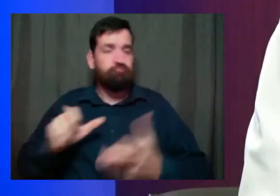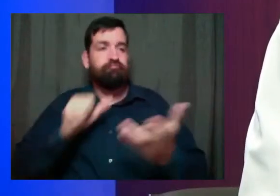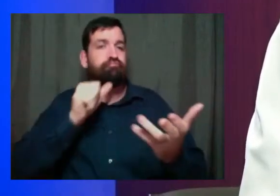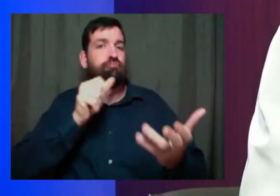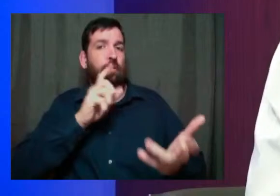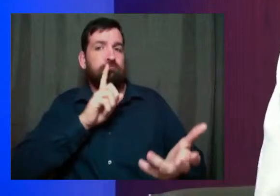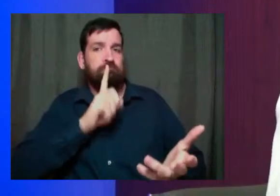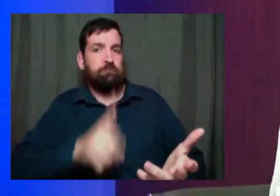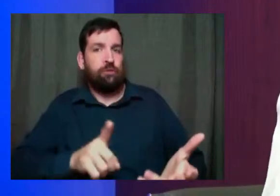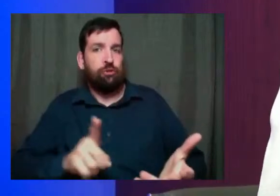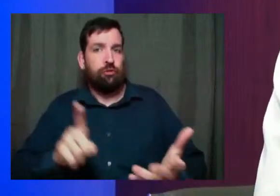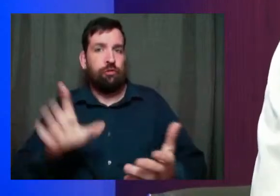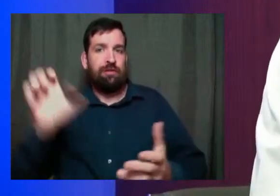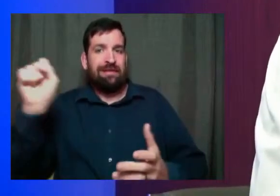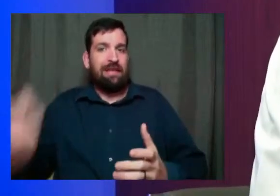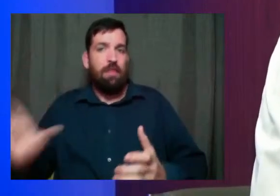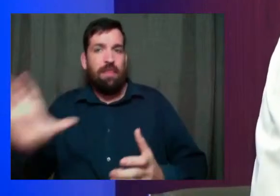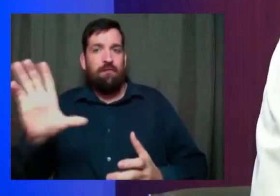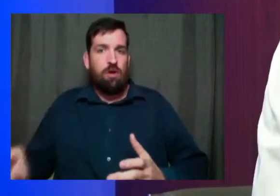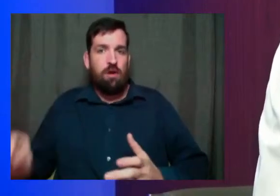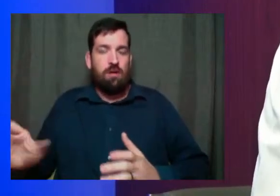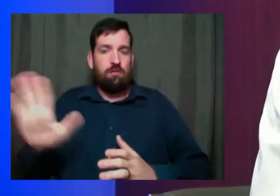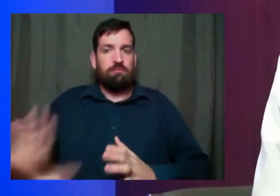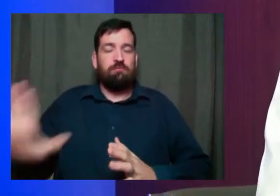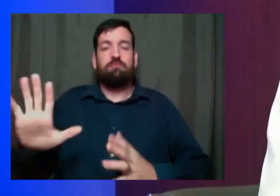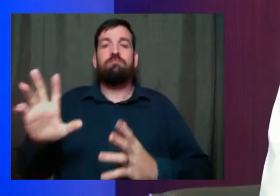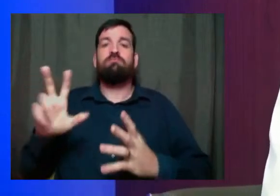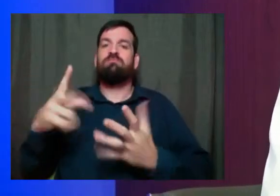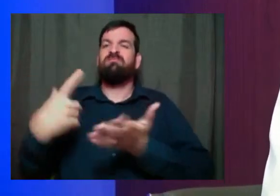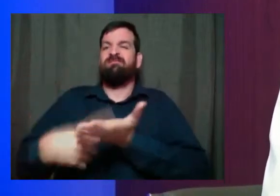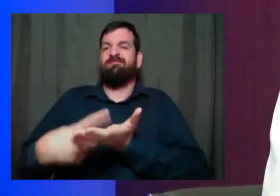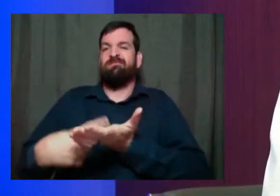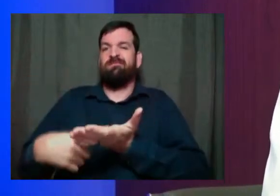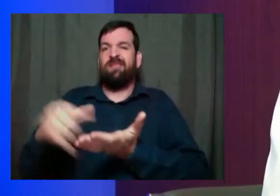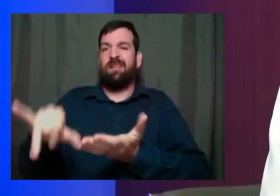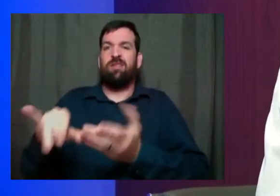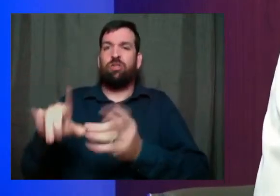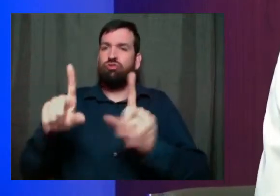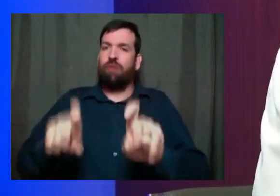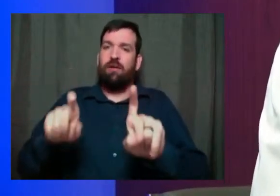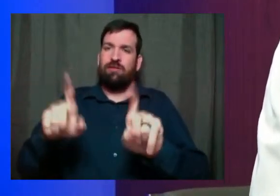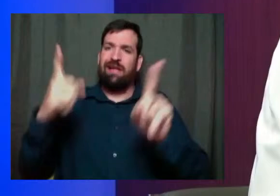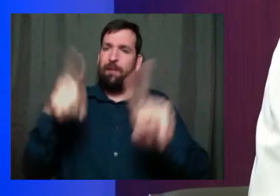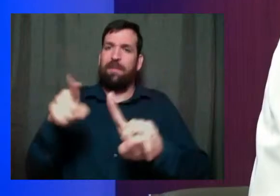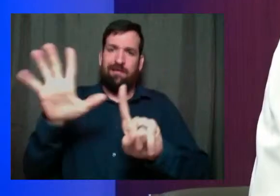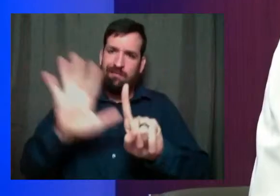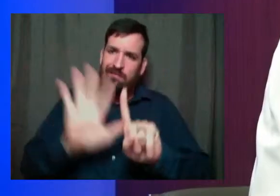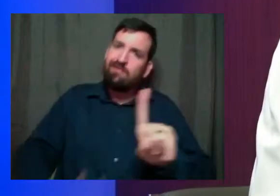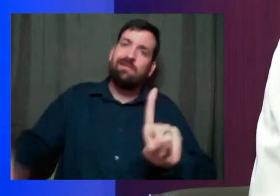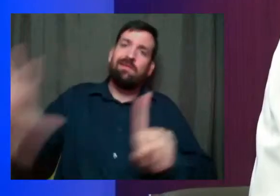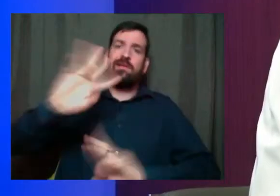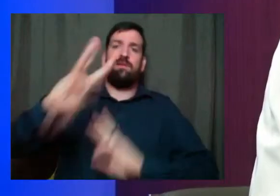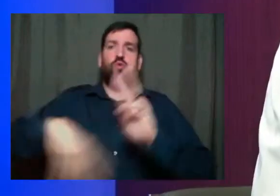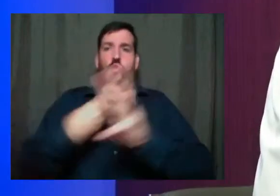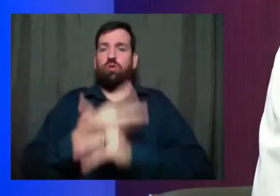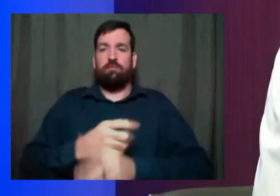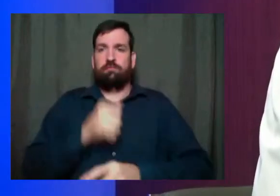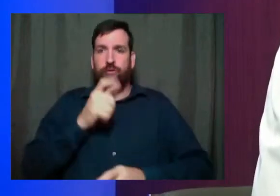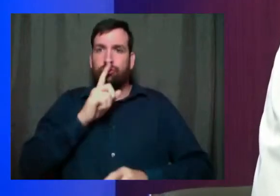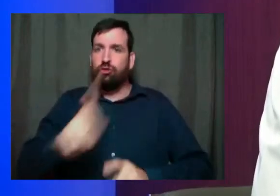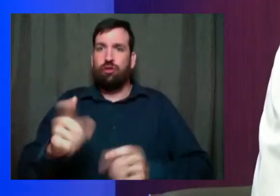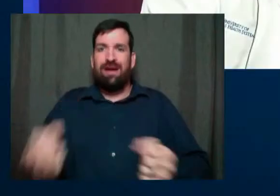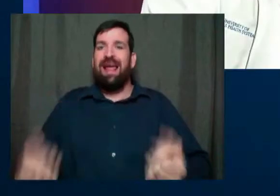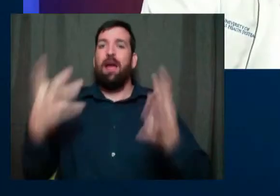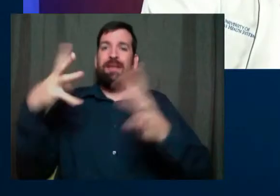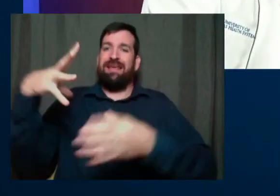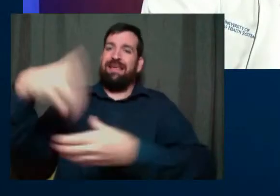story as much. That we showed that data early on that talked about that, and those trials are going on all around the world, so I'm not sure how many are actually taking place in South Africa per se. I